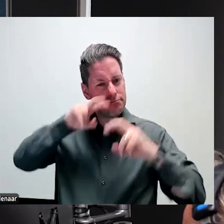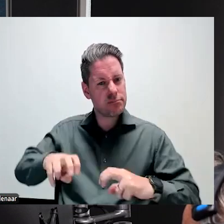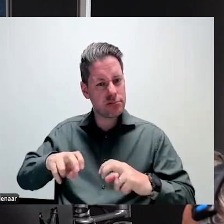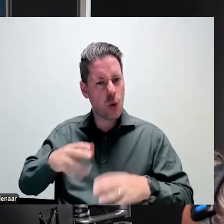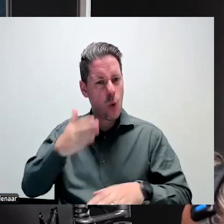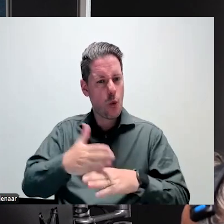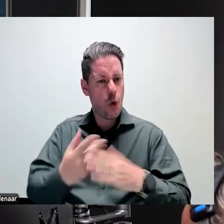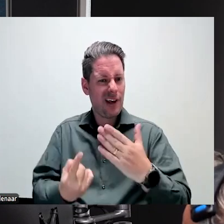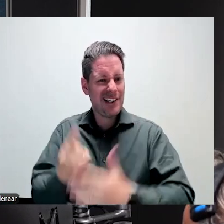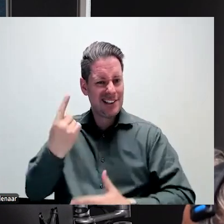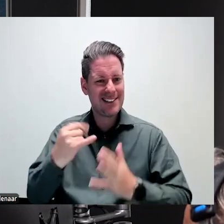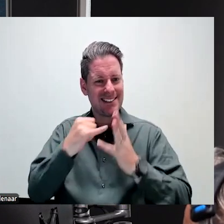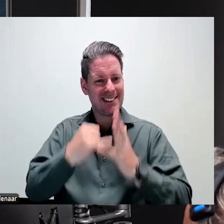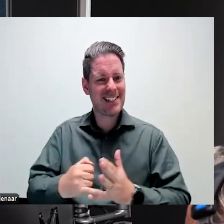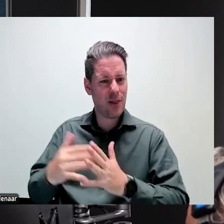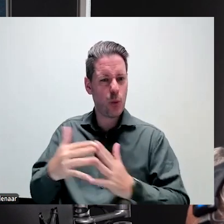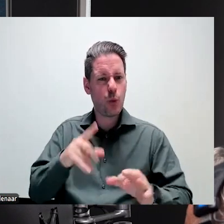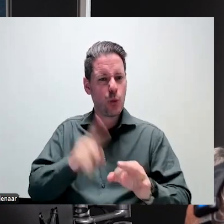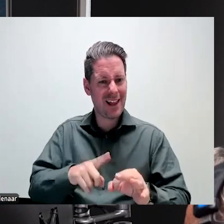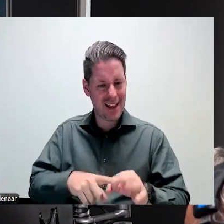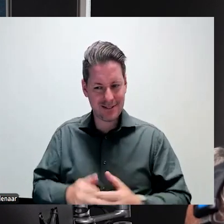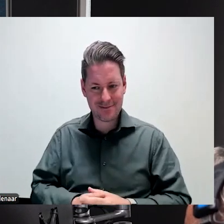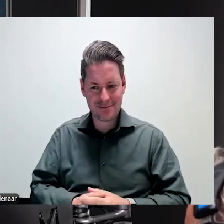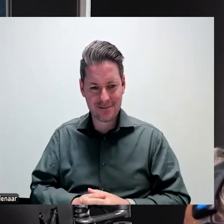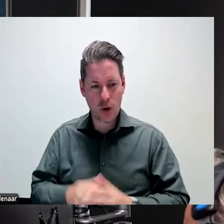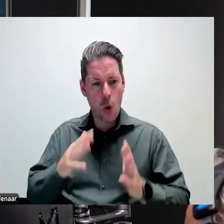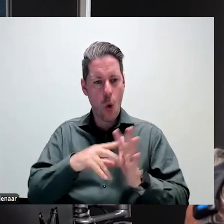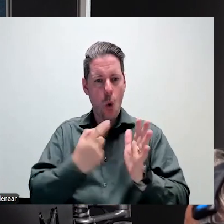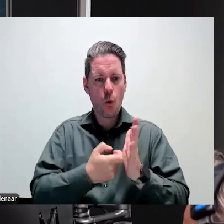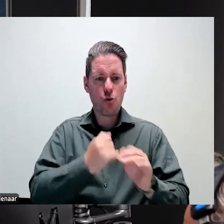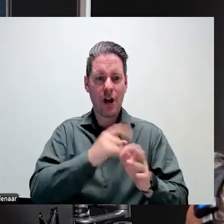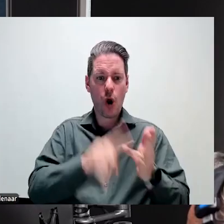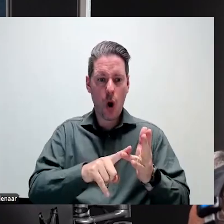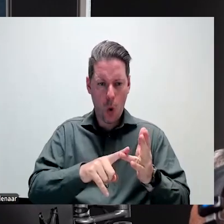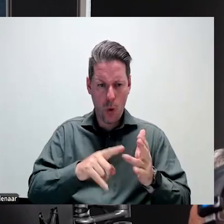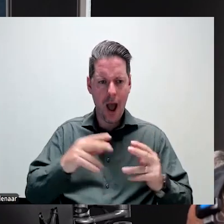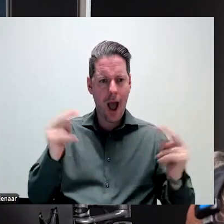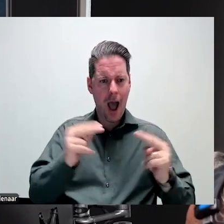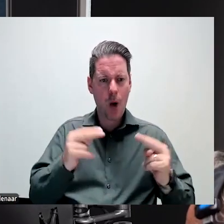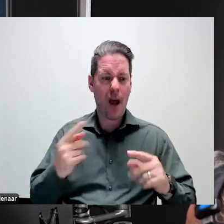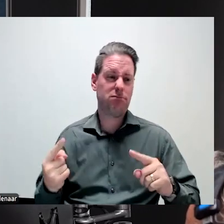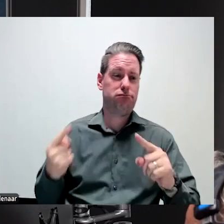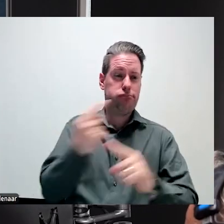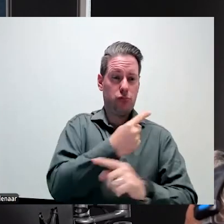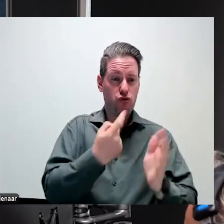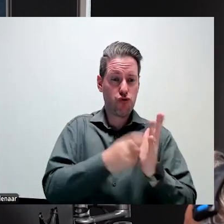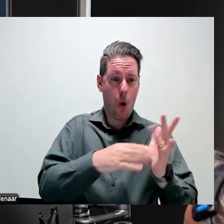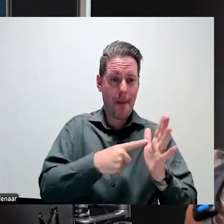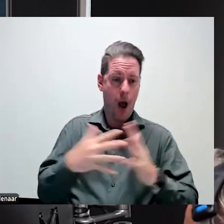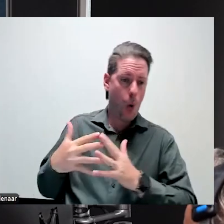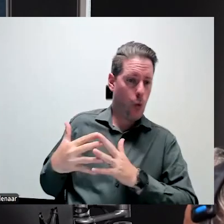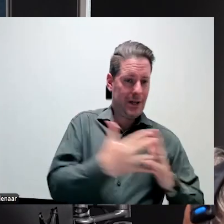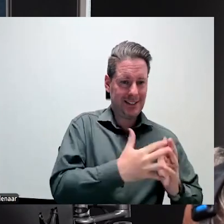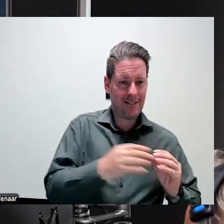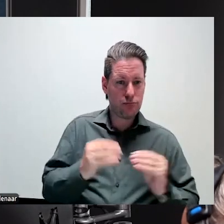services were called to a business on the Warrego Highway in Roma just before 7 o'clock this morning. Paramedics say they received reports